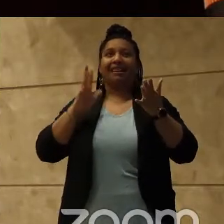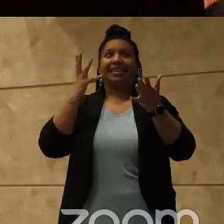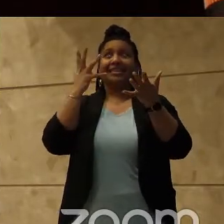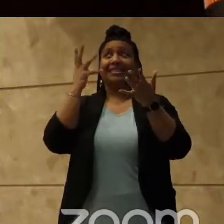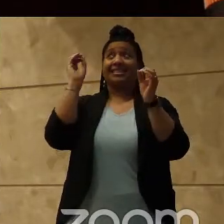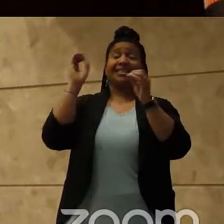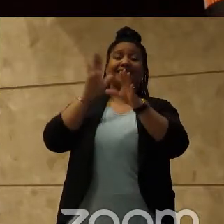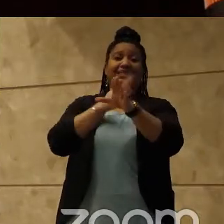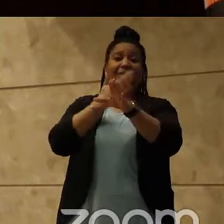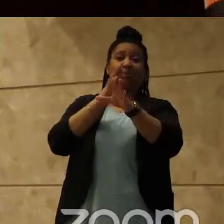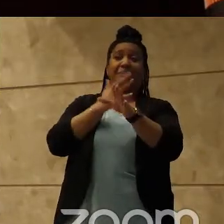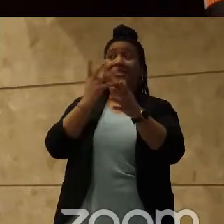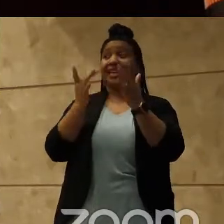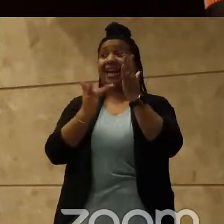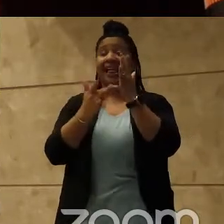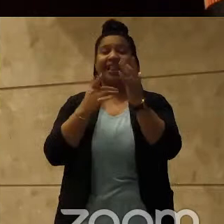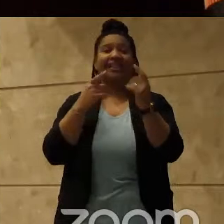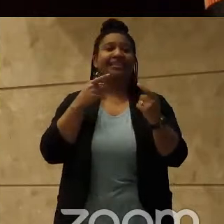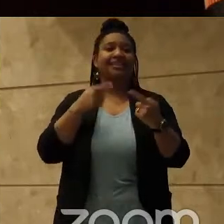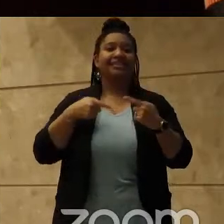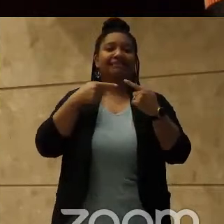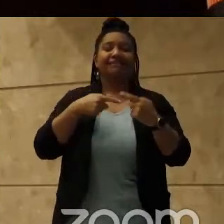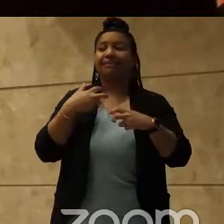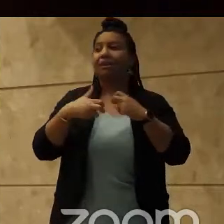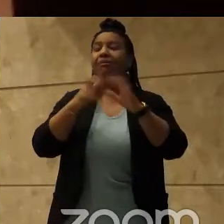What do you want to drink?